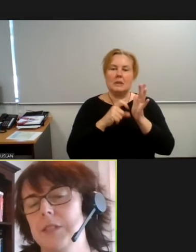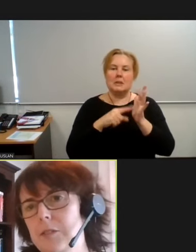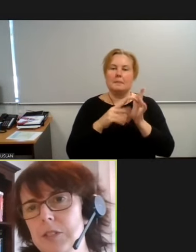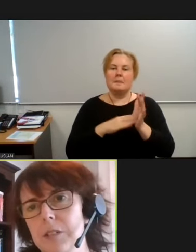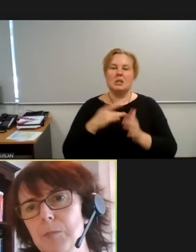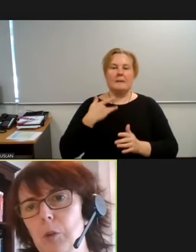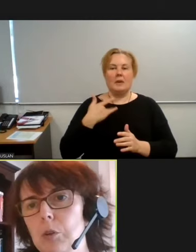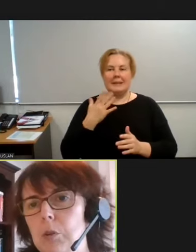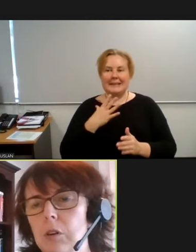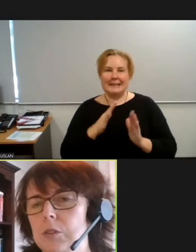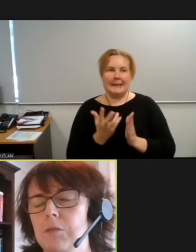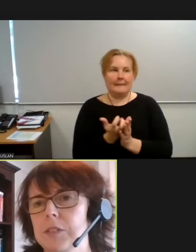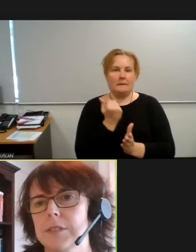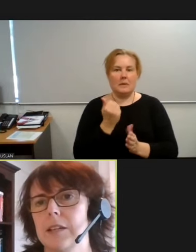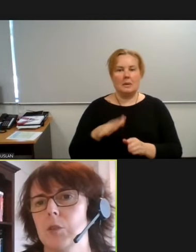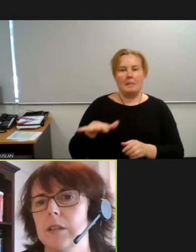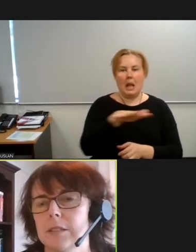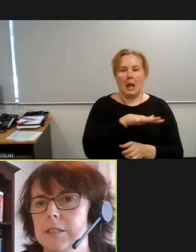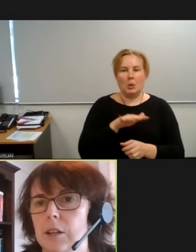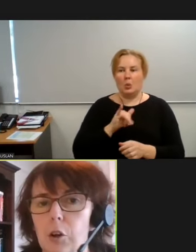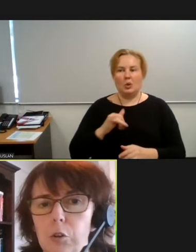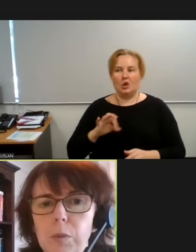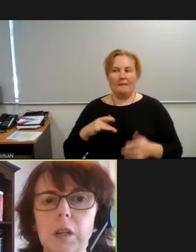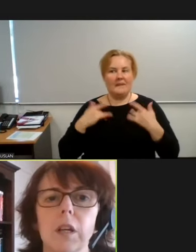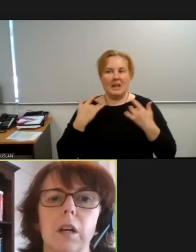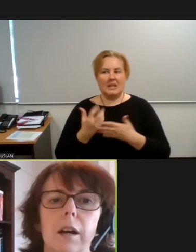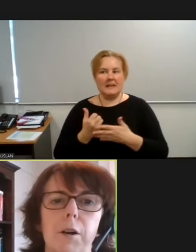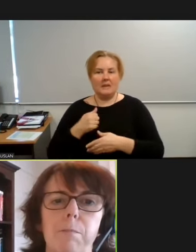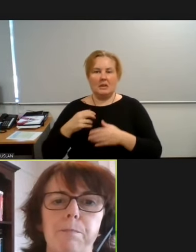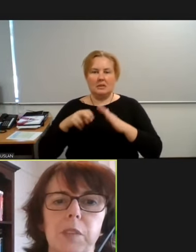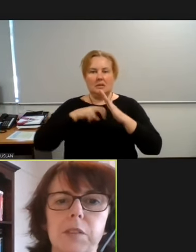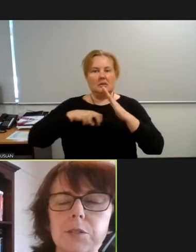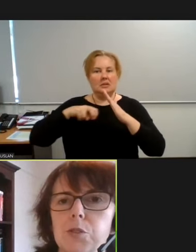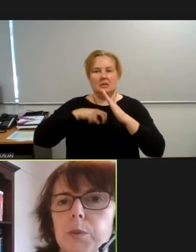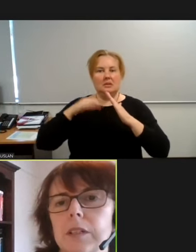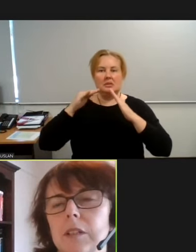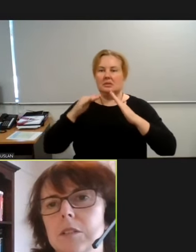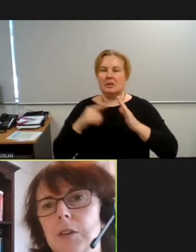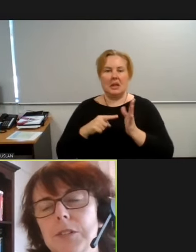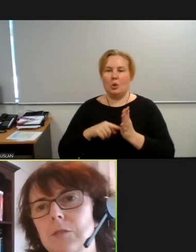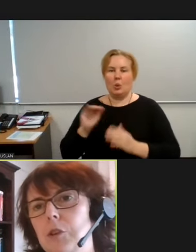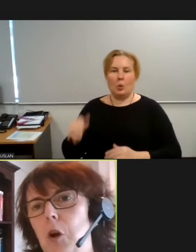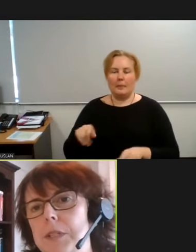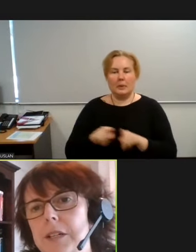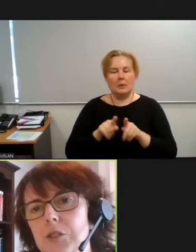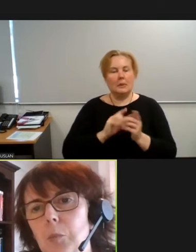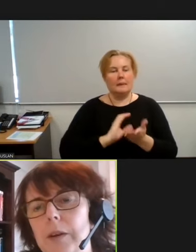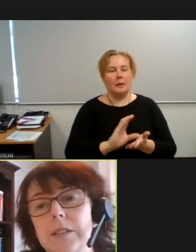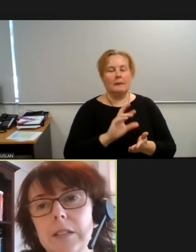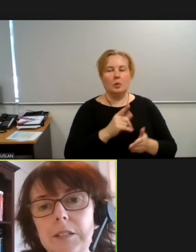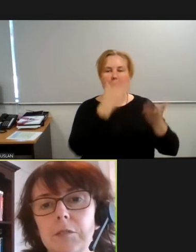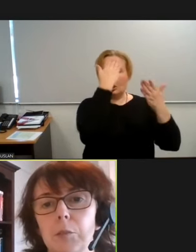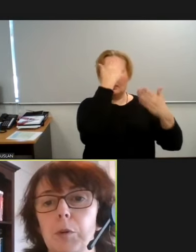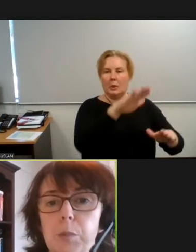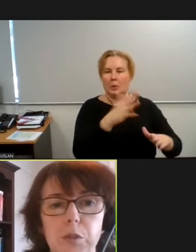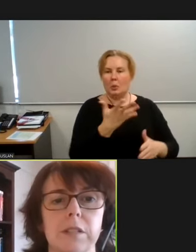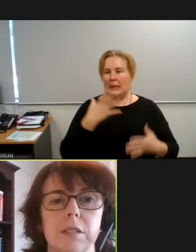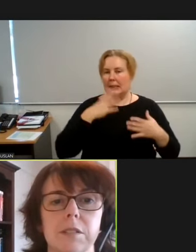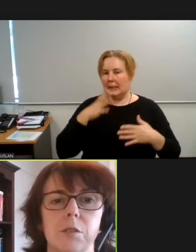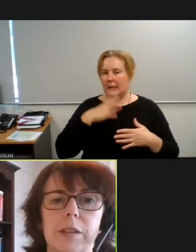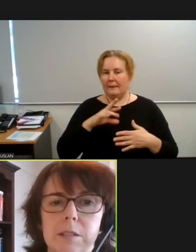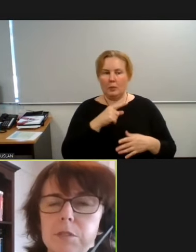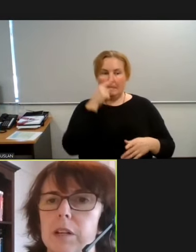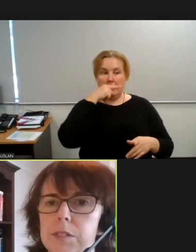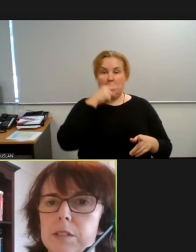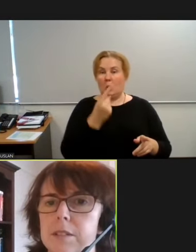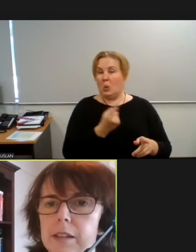place of safety or who don't feel safe to isolate at home. And this also includes funding for accommodation where it's needed for perpetrators,